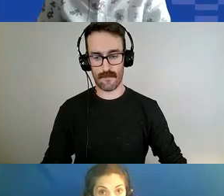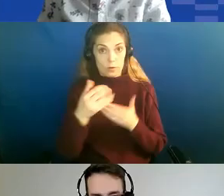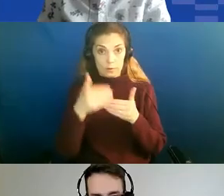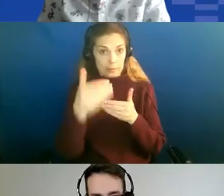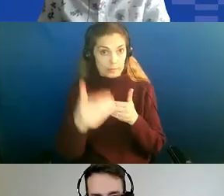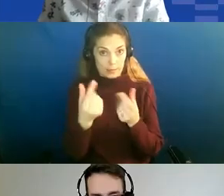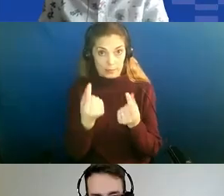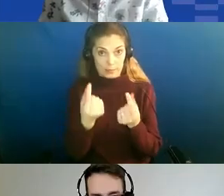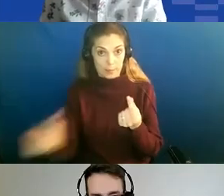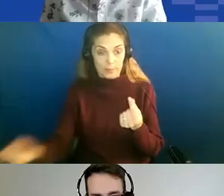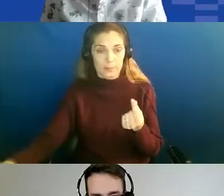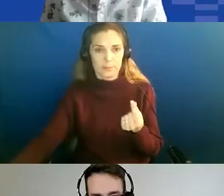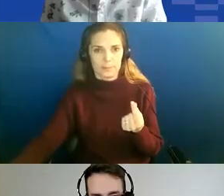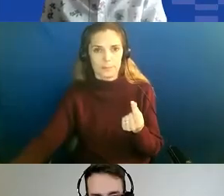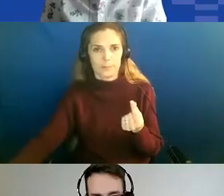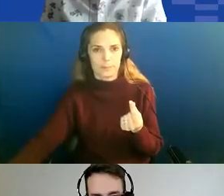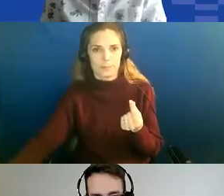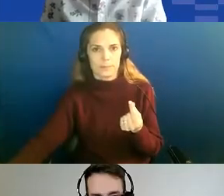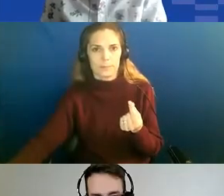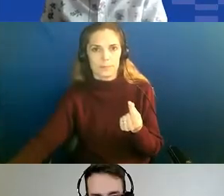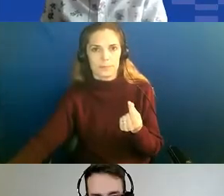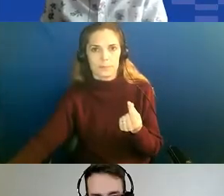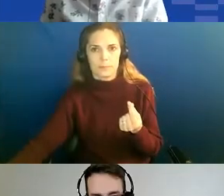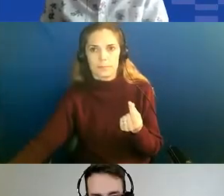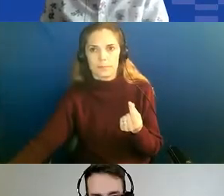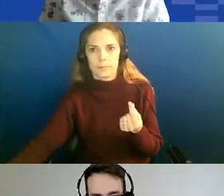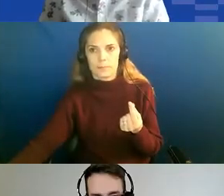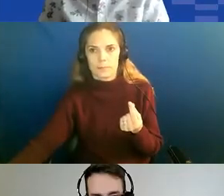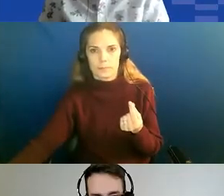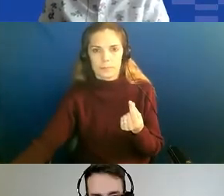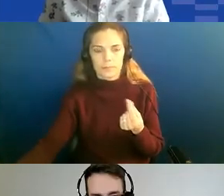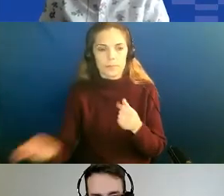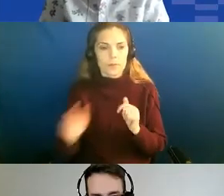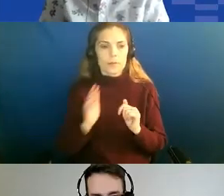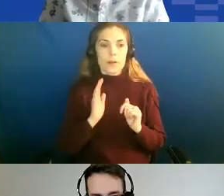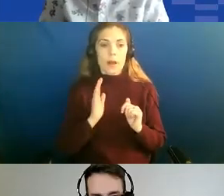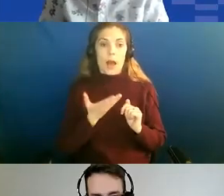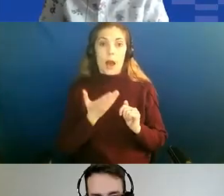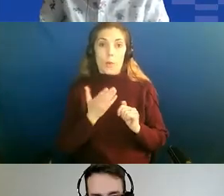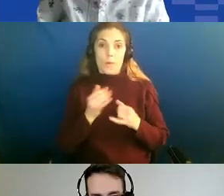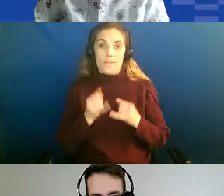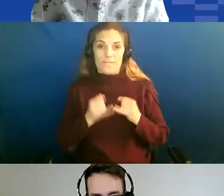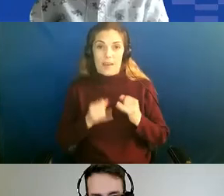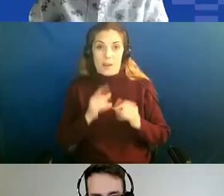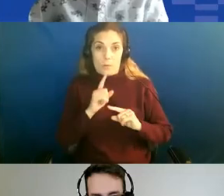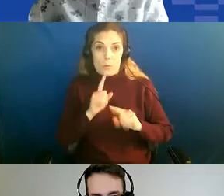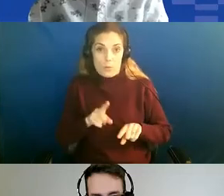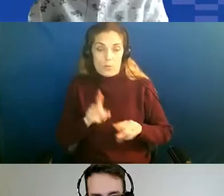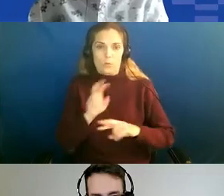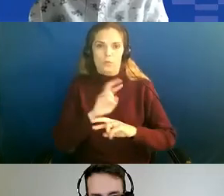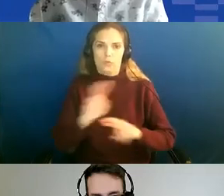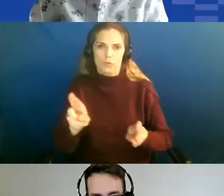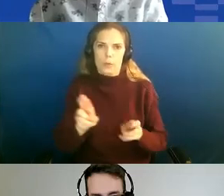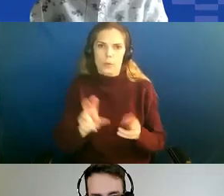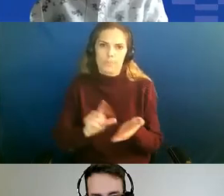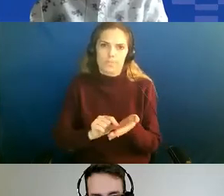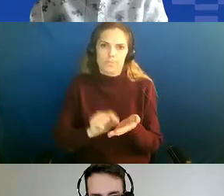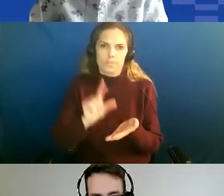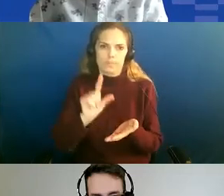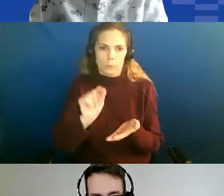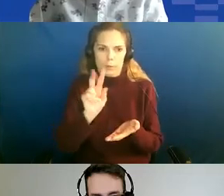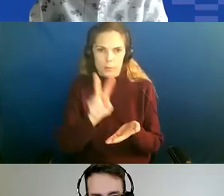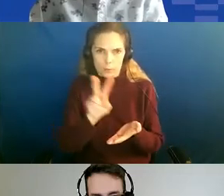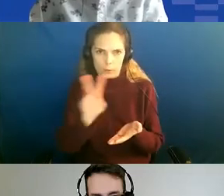be moving into the next phase of this work, which is the creation of educational e-modules and guidance